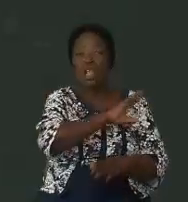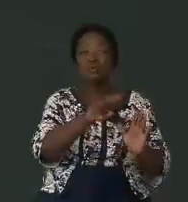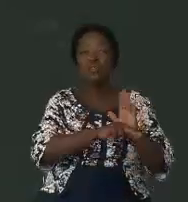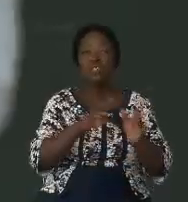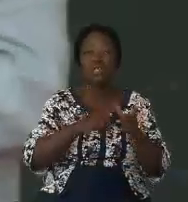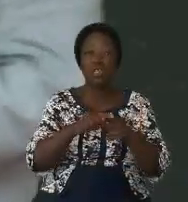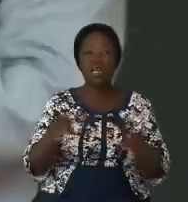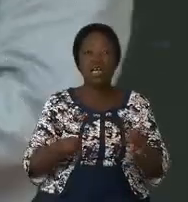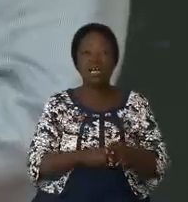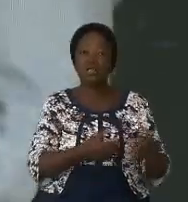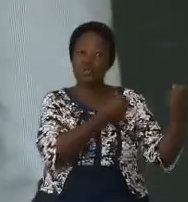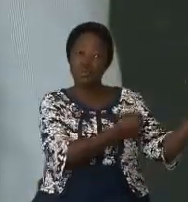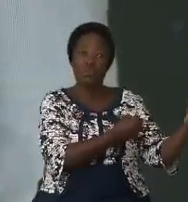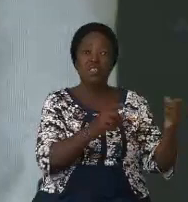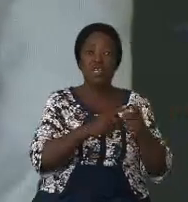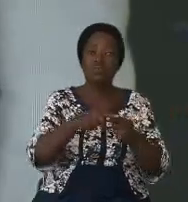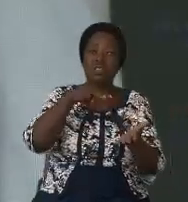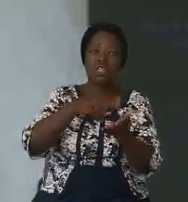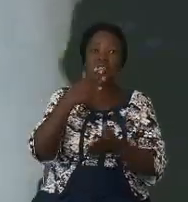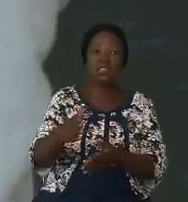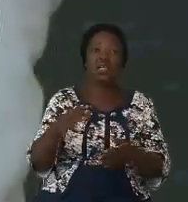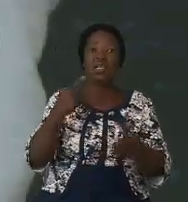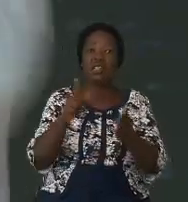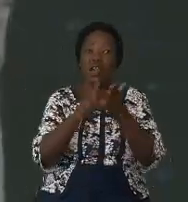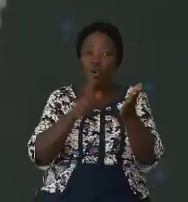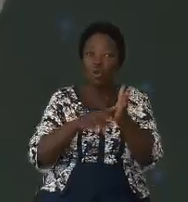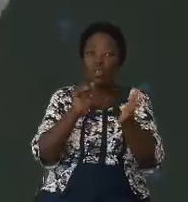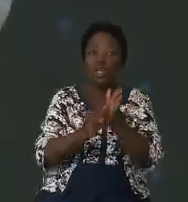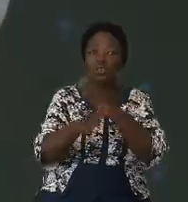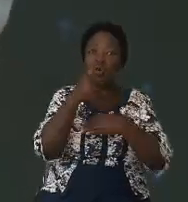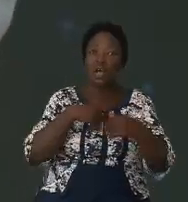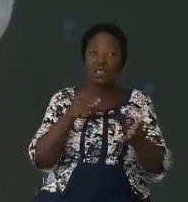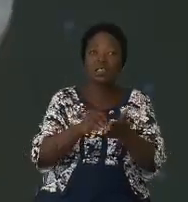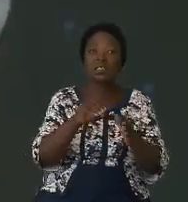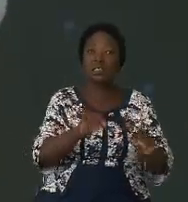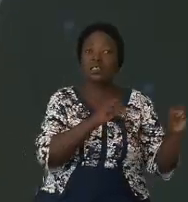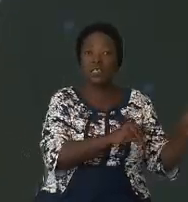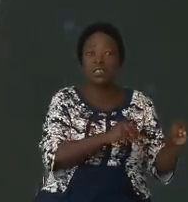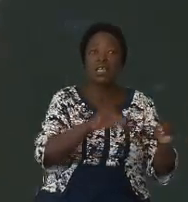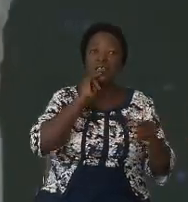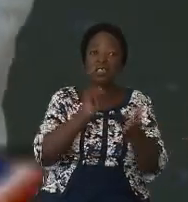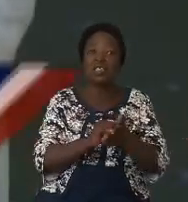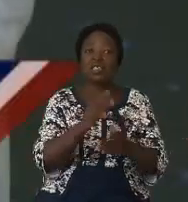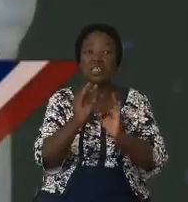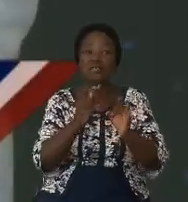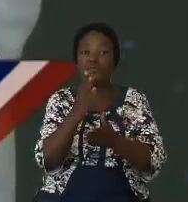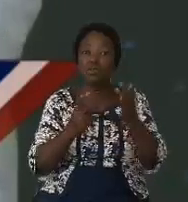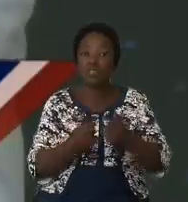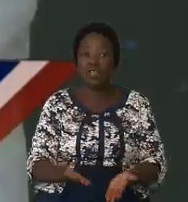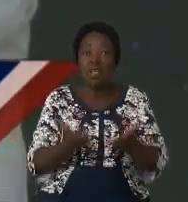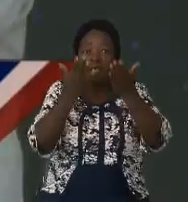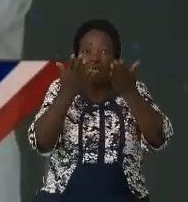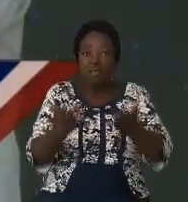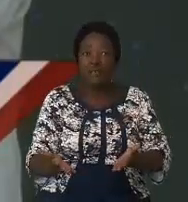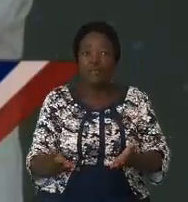counts it as courage, and he signs there, the law that God has set is